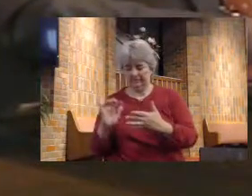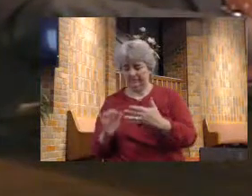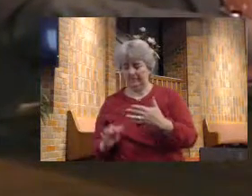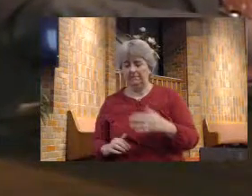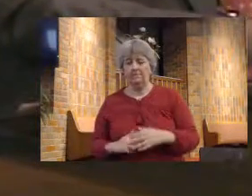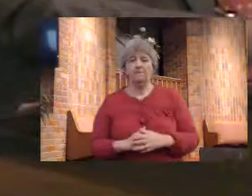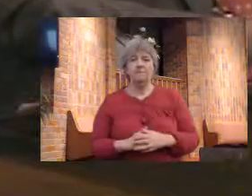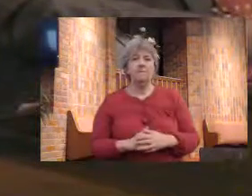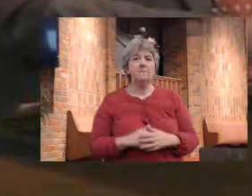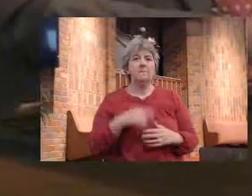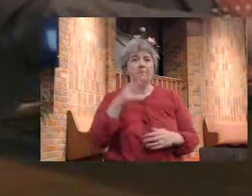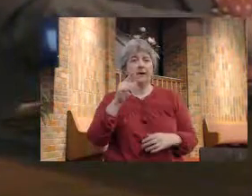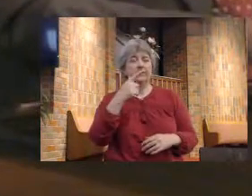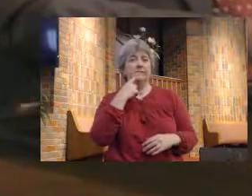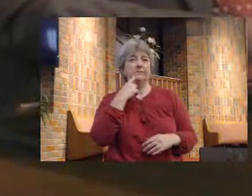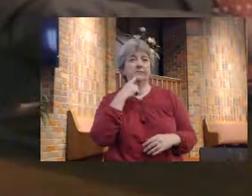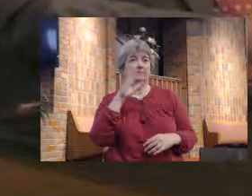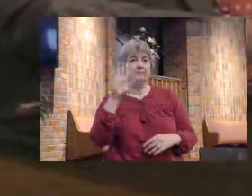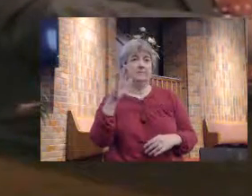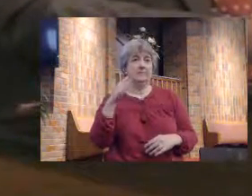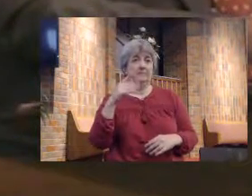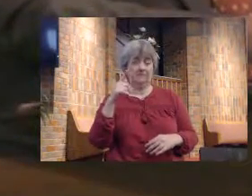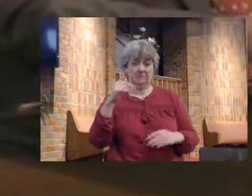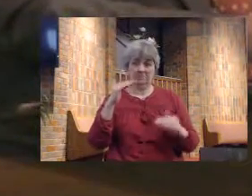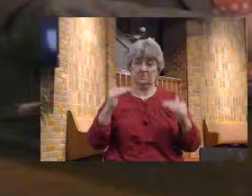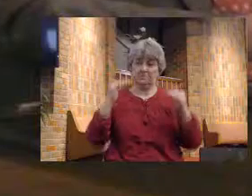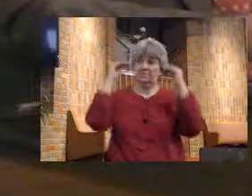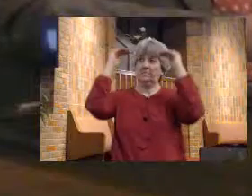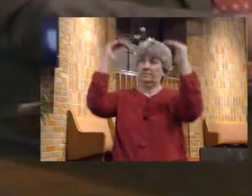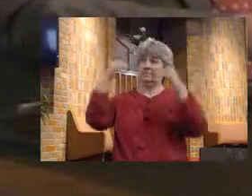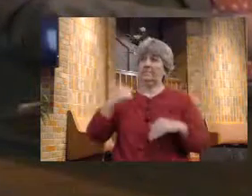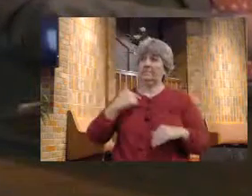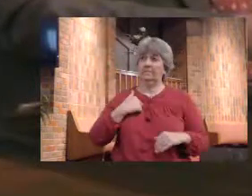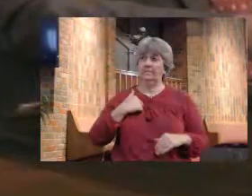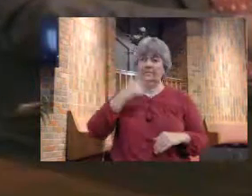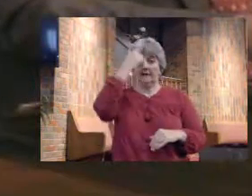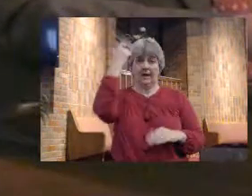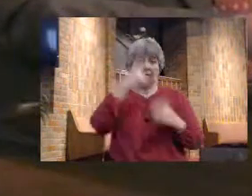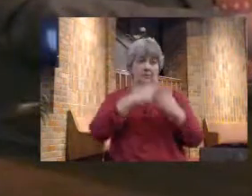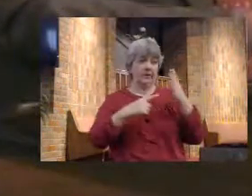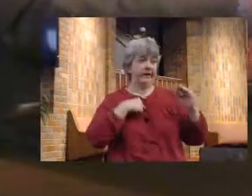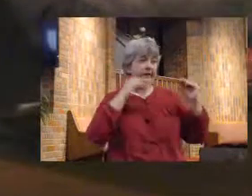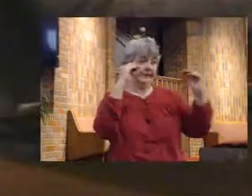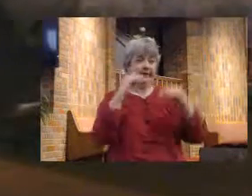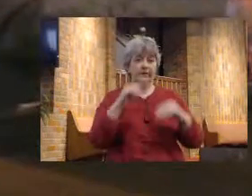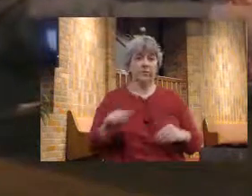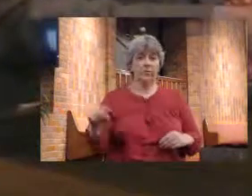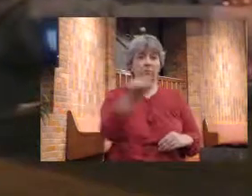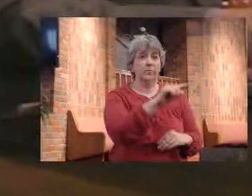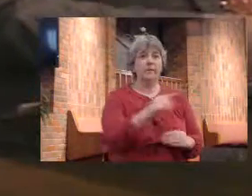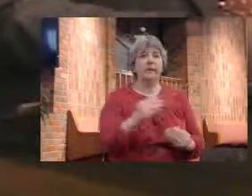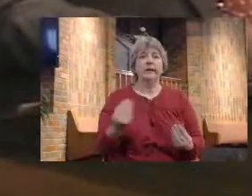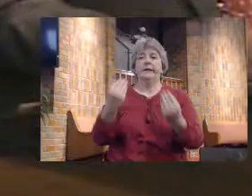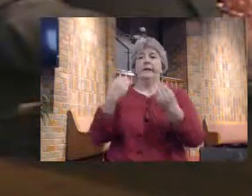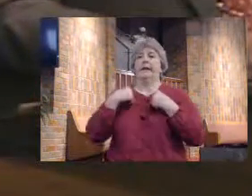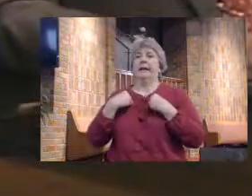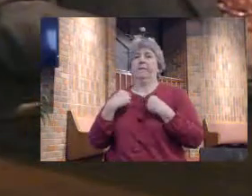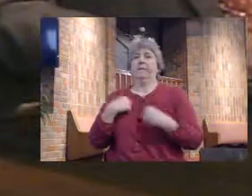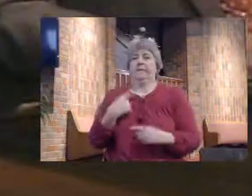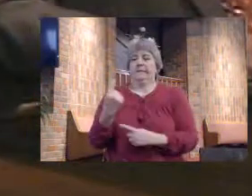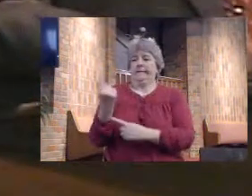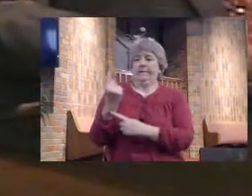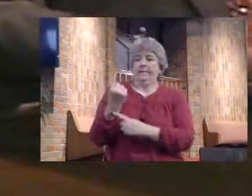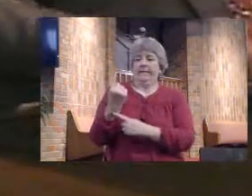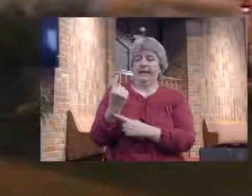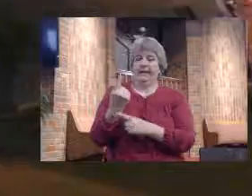2 Corinthians 12:7, lest I should be exalted above measure by the abundance of the revelations, a thorn in the flesh was given to me, a messenger of Satan to buffet